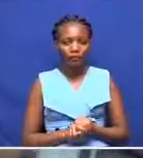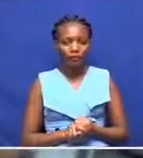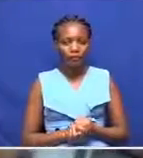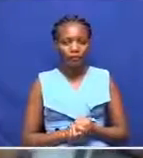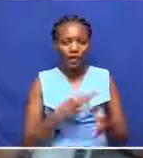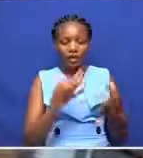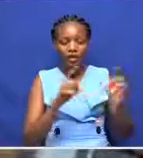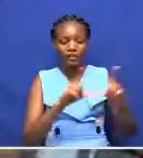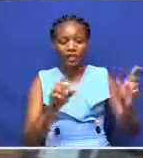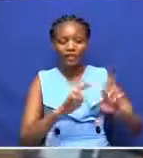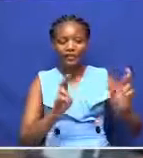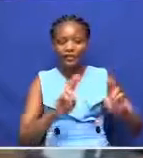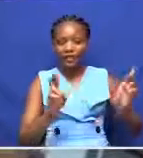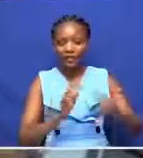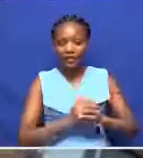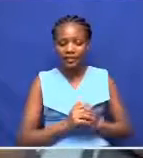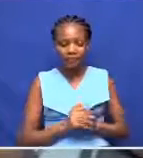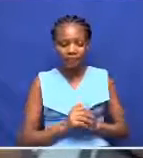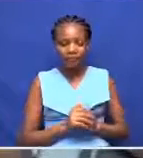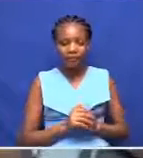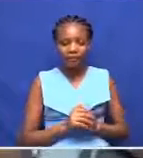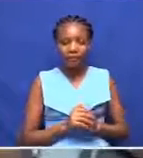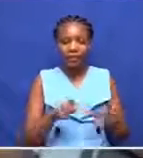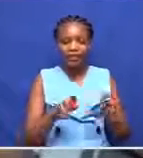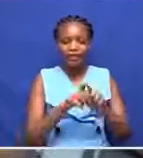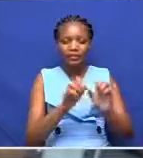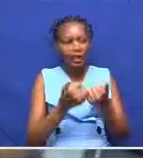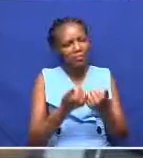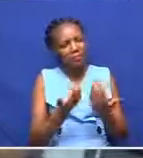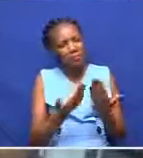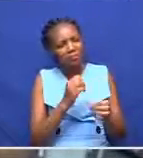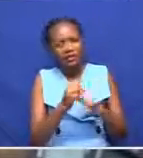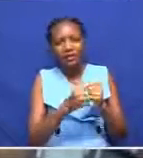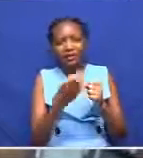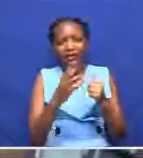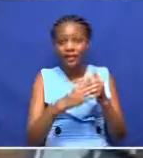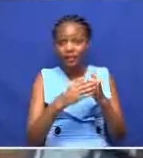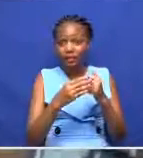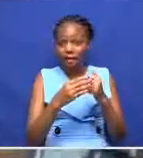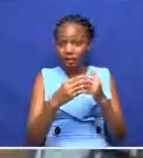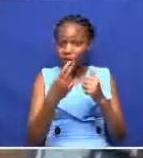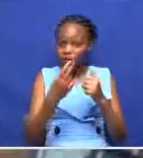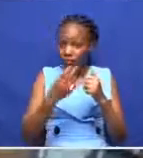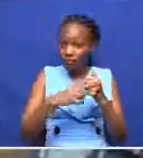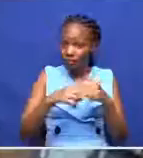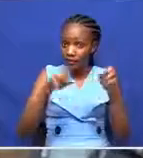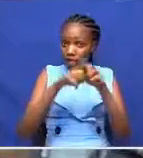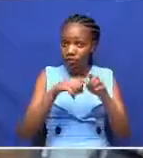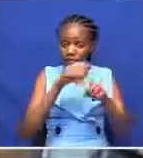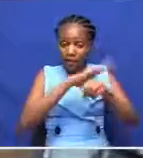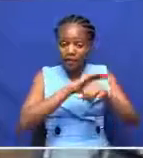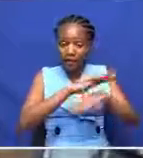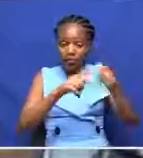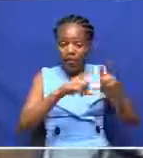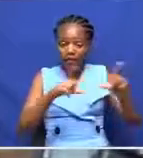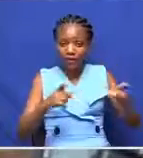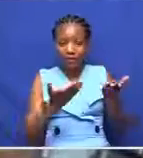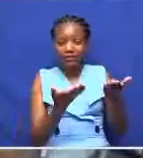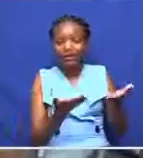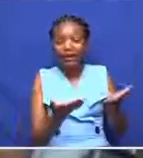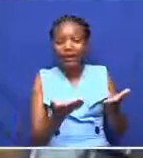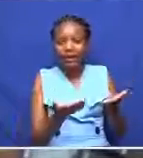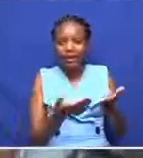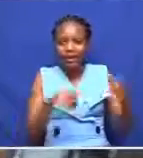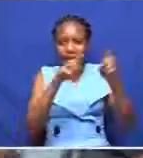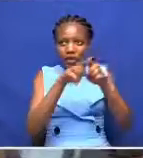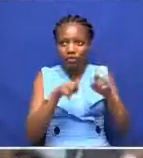rail transport, it shall be surrendered to KR within 90 days. Huh? So we are legally on course and we shall recover all the land which has been leased.